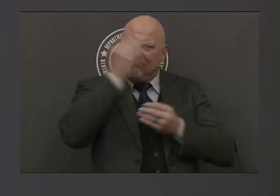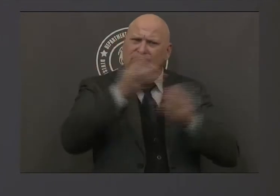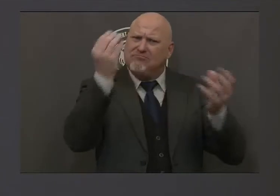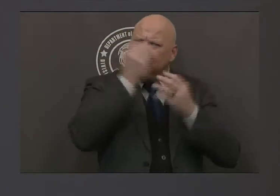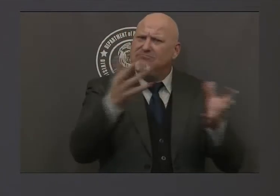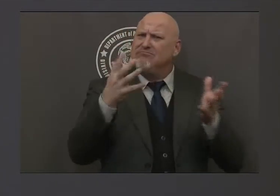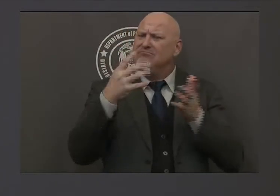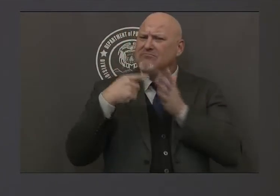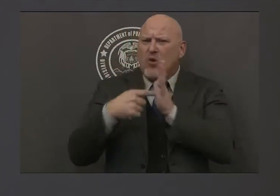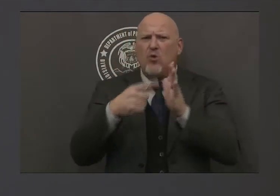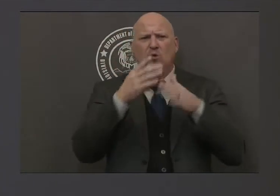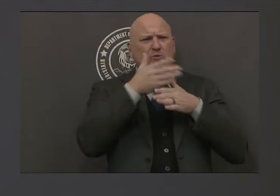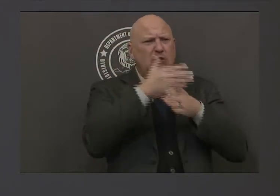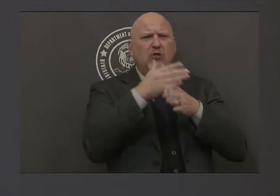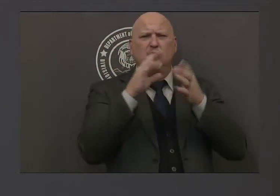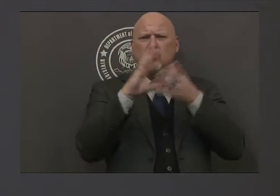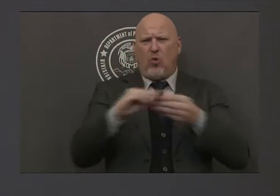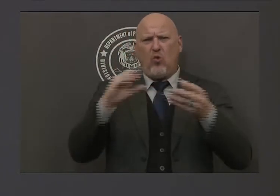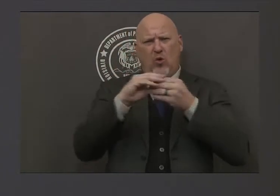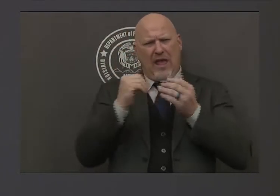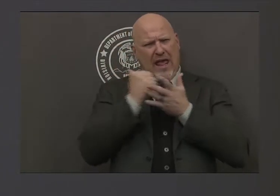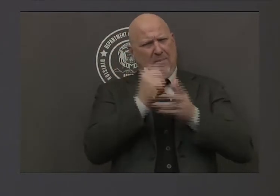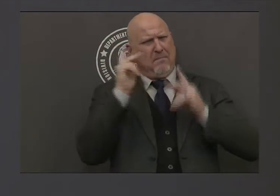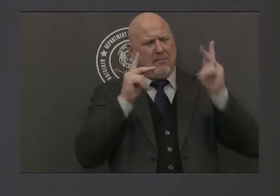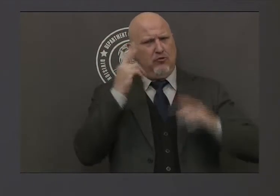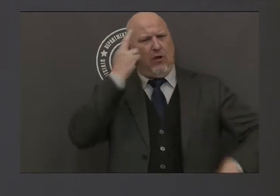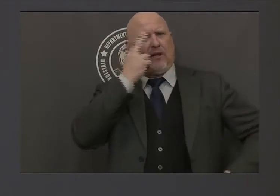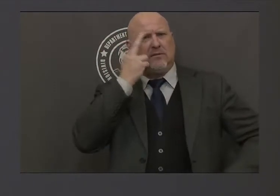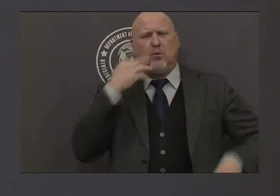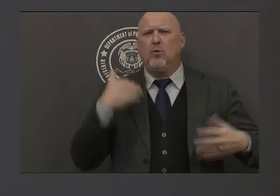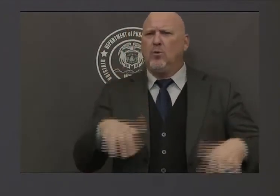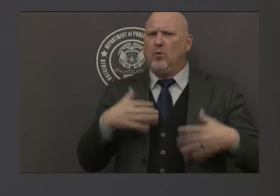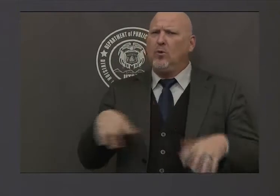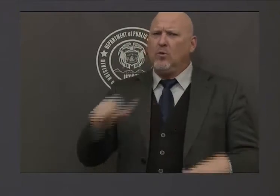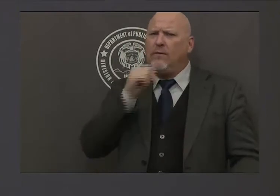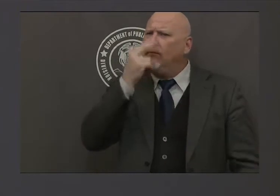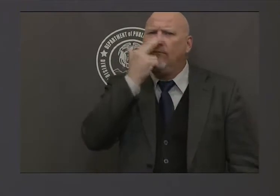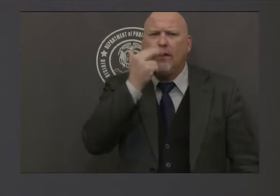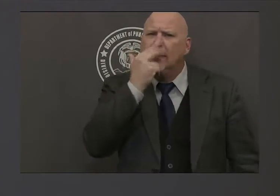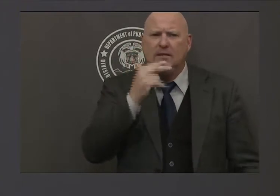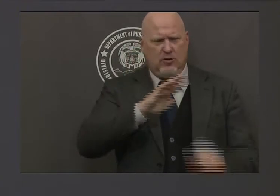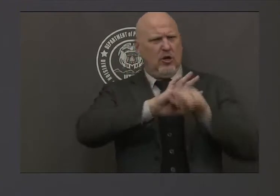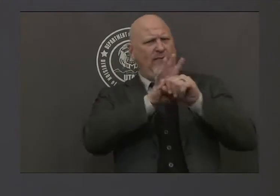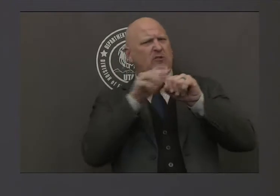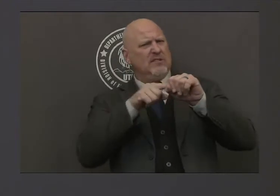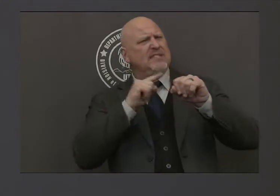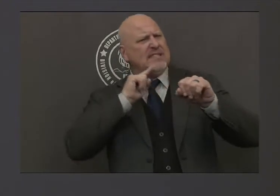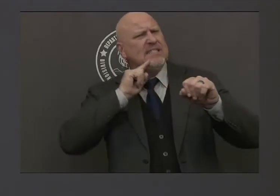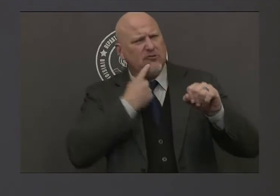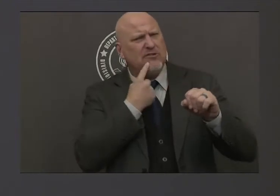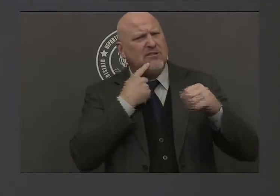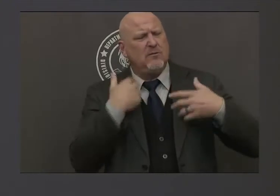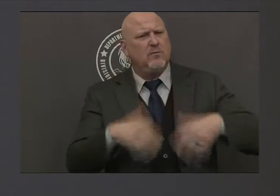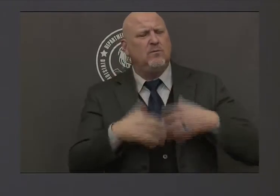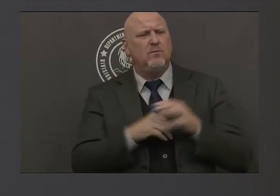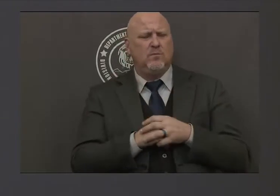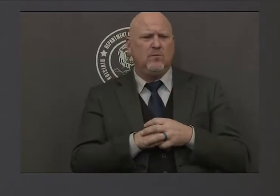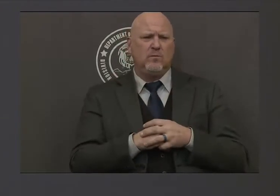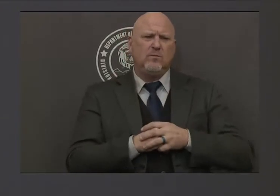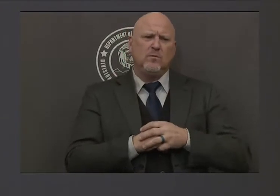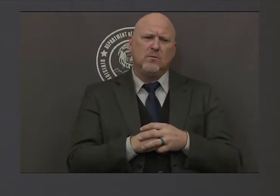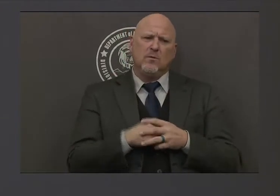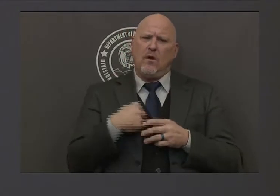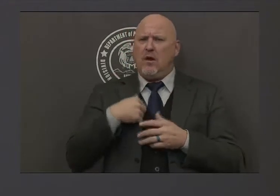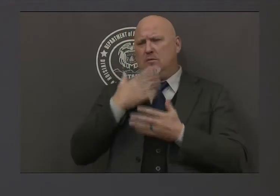their stories through the Utah coronavirus social media channels that are out there. And so again, we appreciate